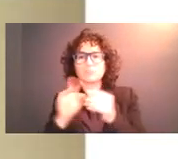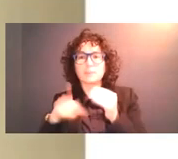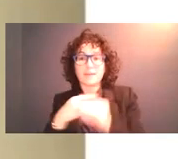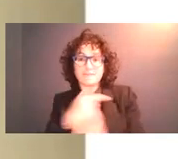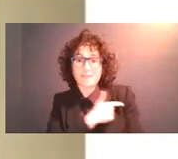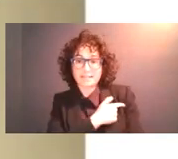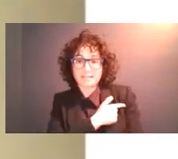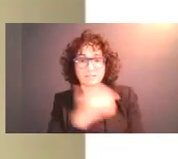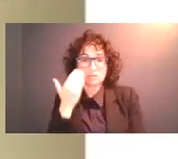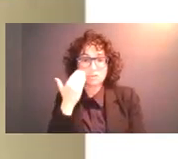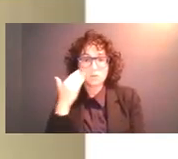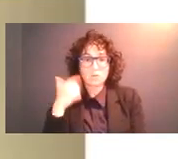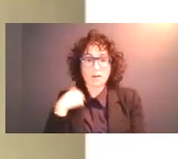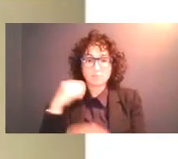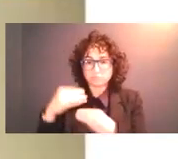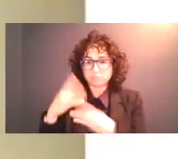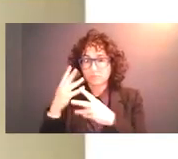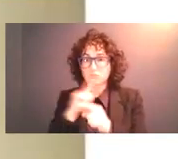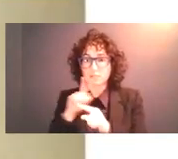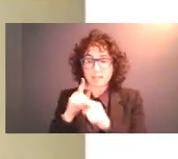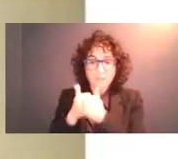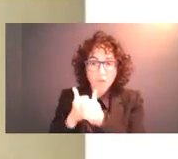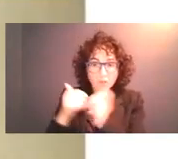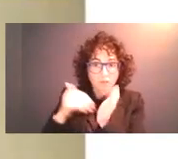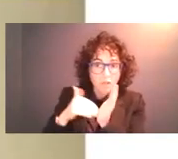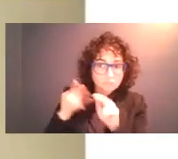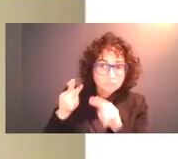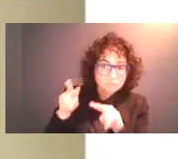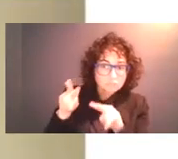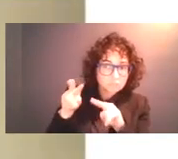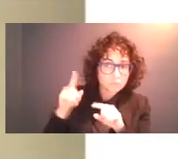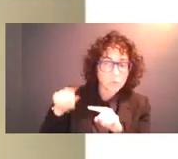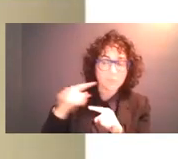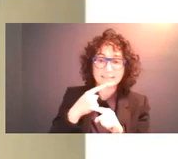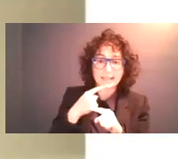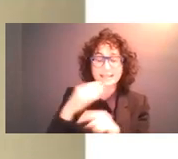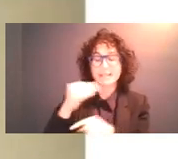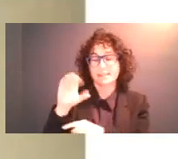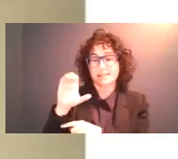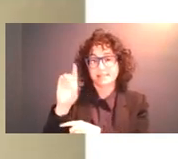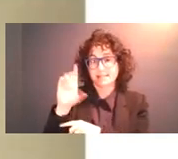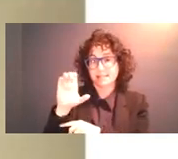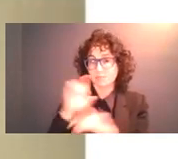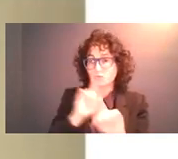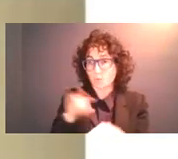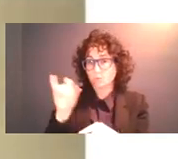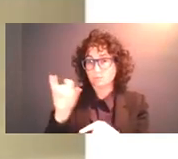followed the doctors and listening to what they said in the CDC reports. So it